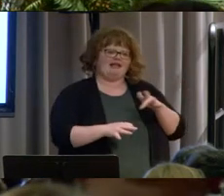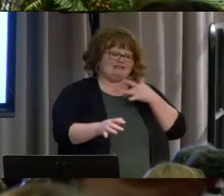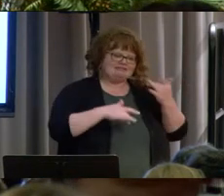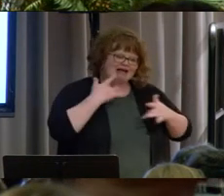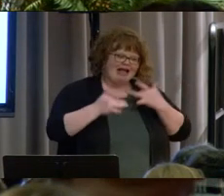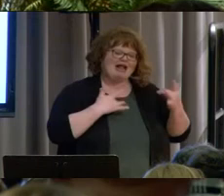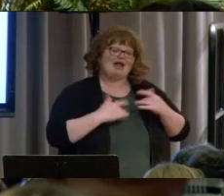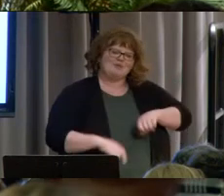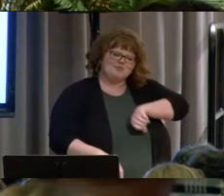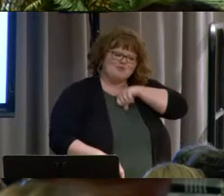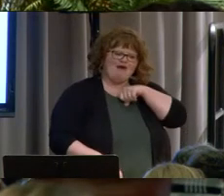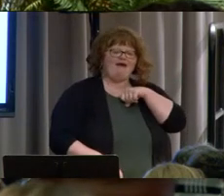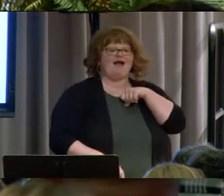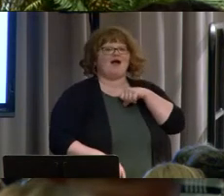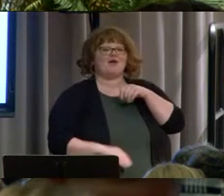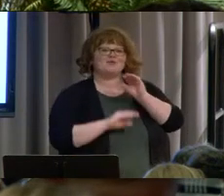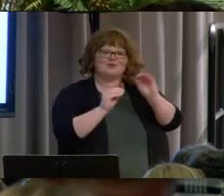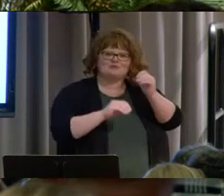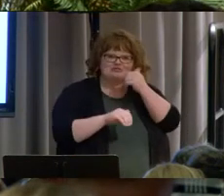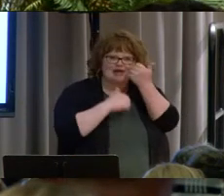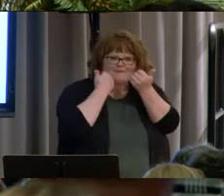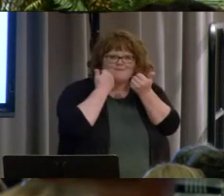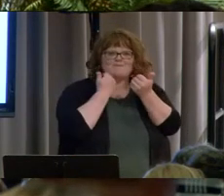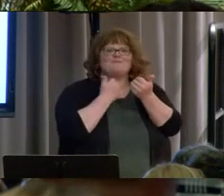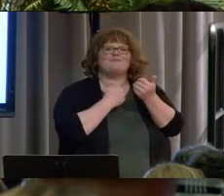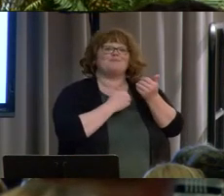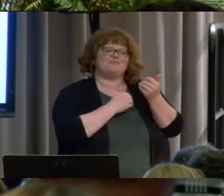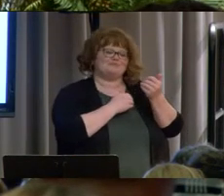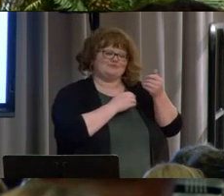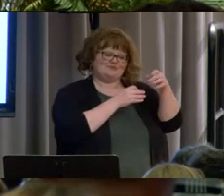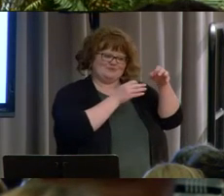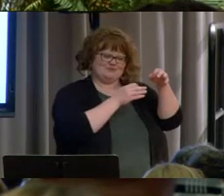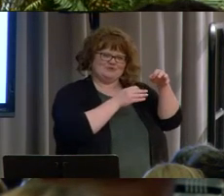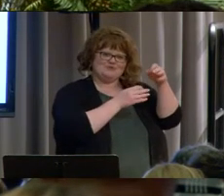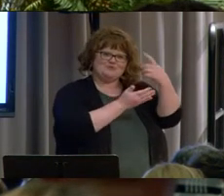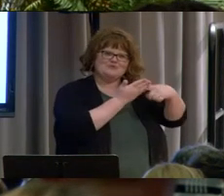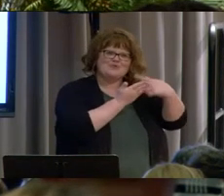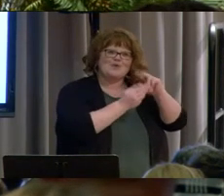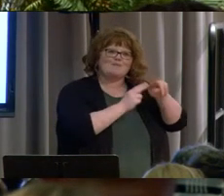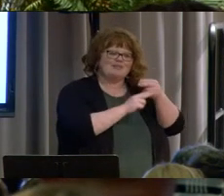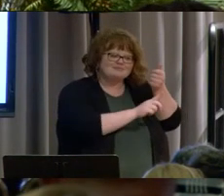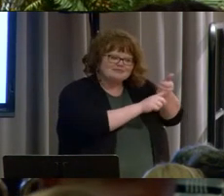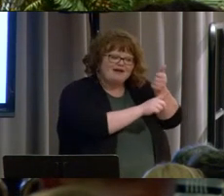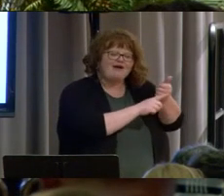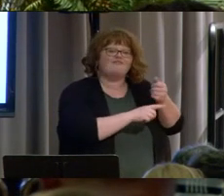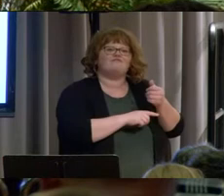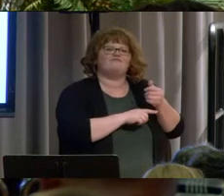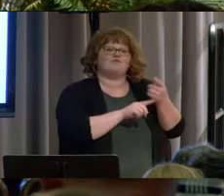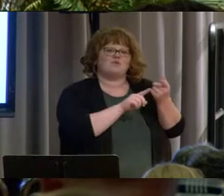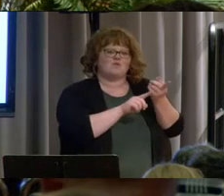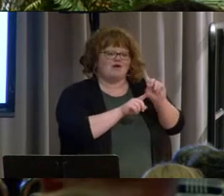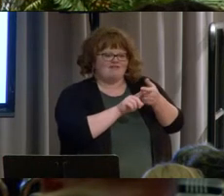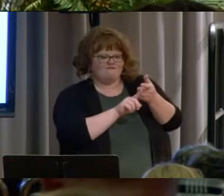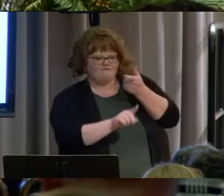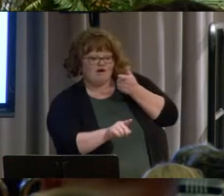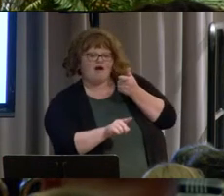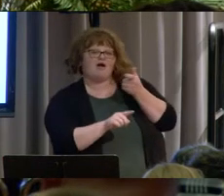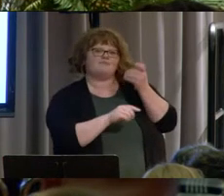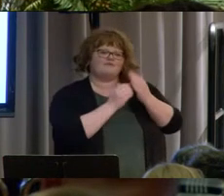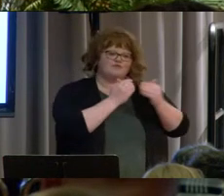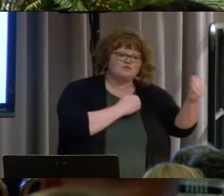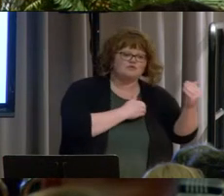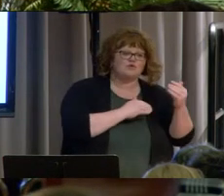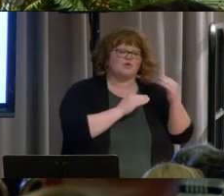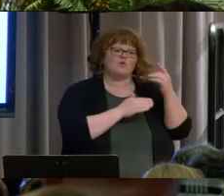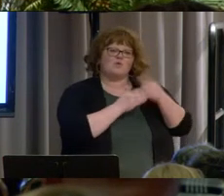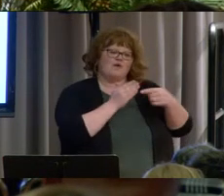they are, and they're not ashamed at all to talk about who they are and where they've come from and what they want to see become the human experience, whether it be in our